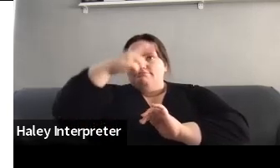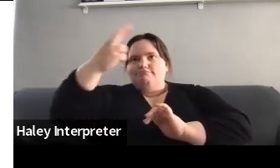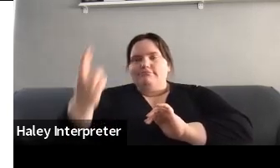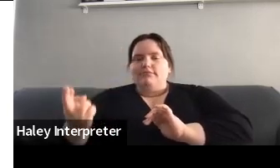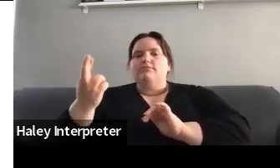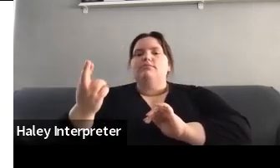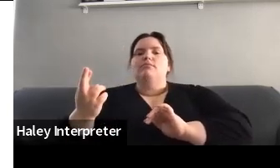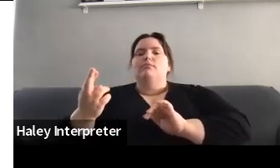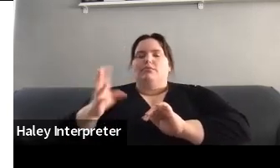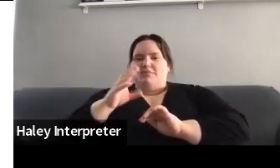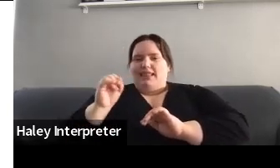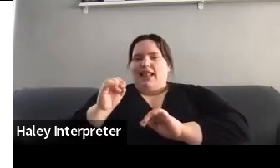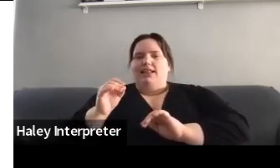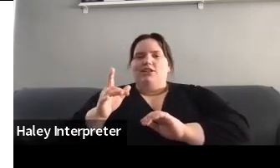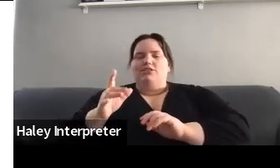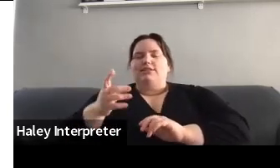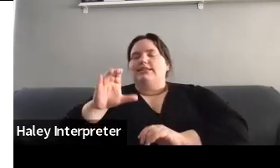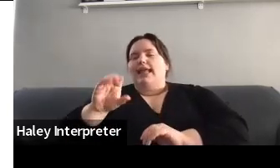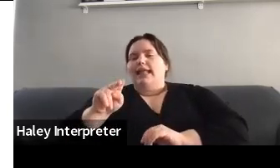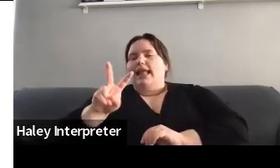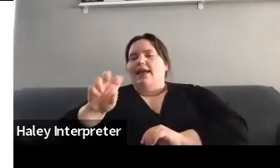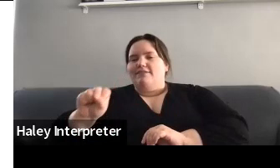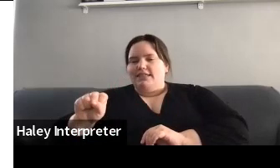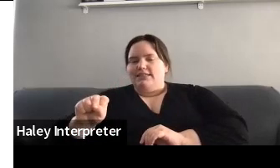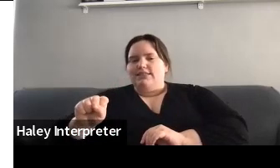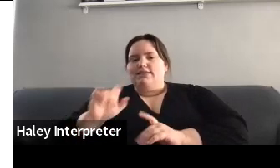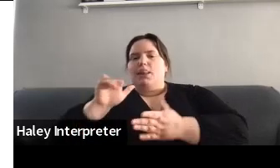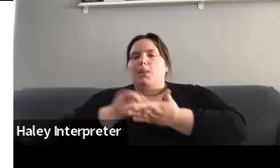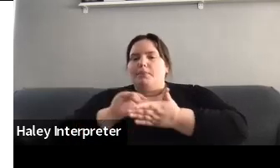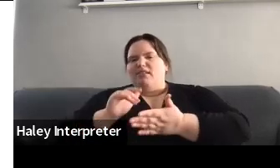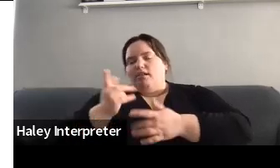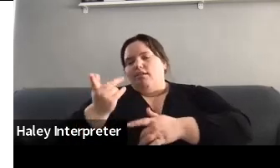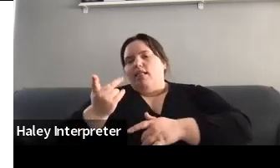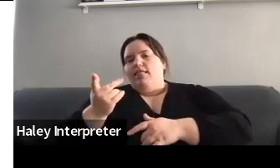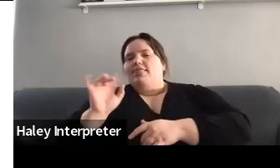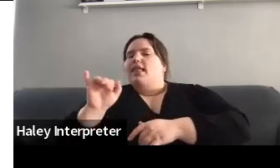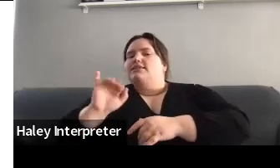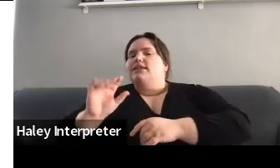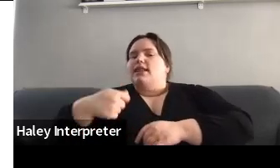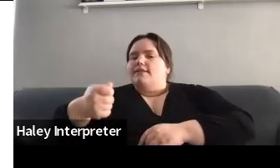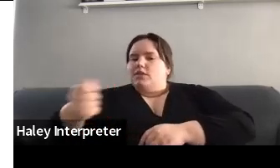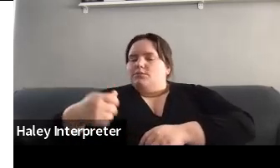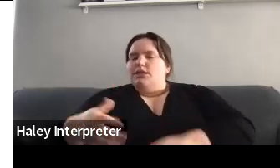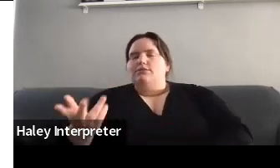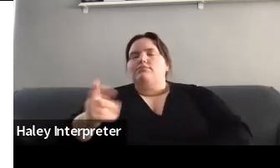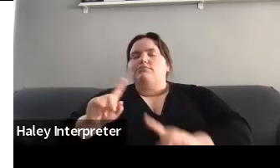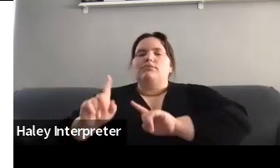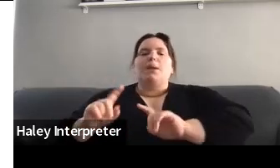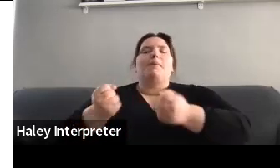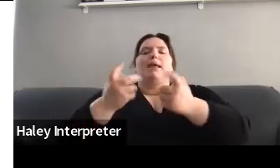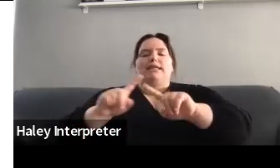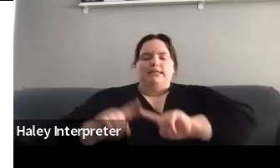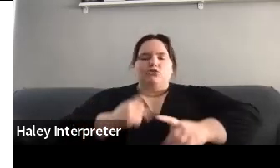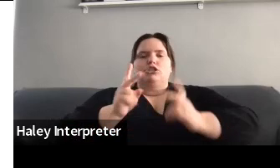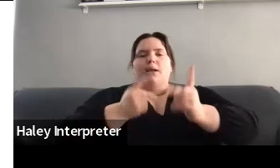And some canvas in the middle that acts as the frisbee type. There are a lot of different types of these as well.